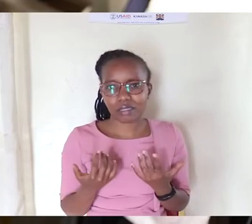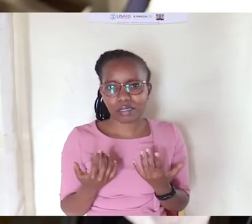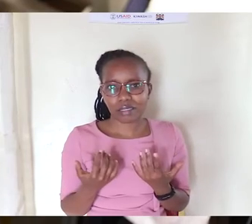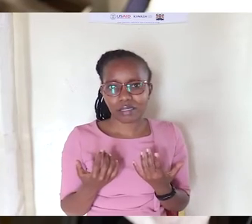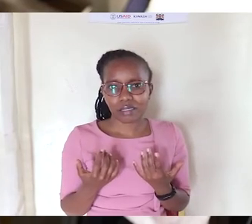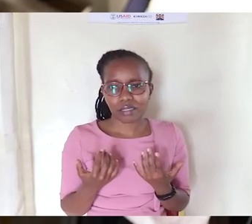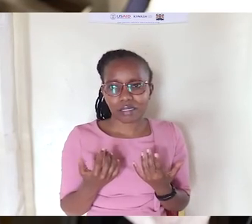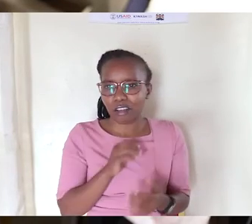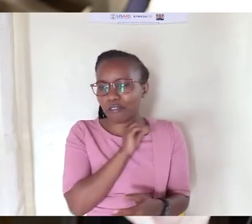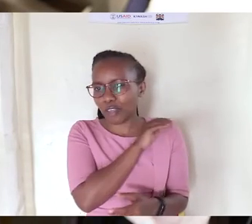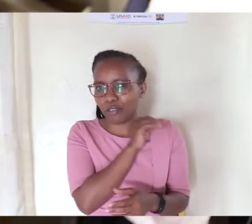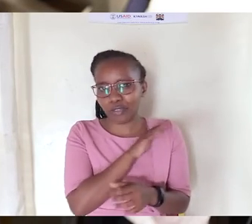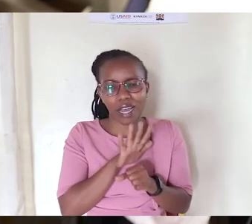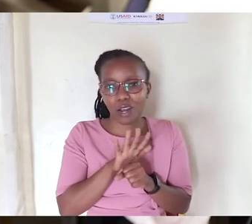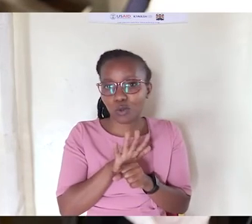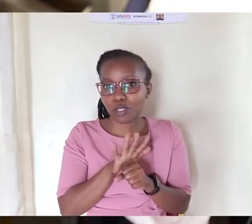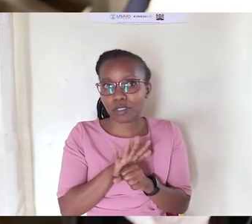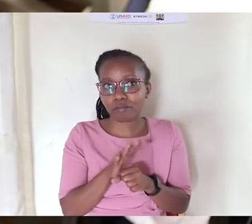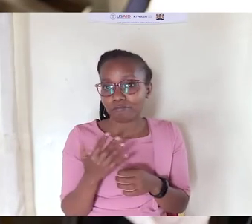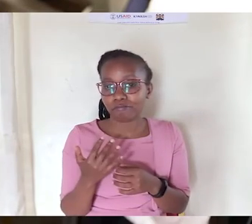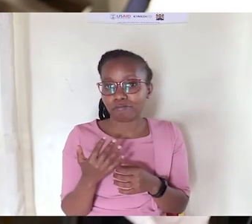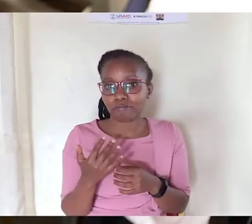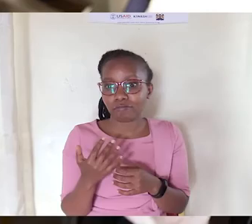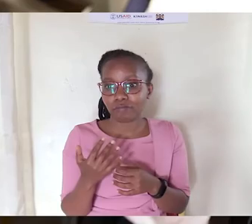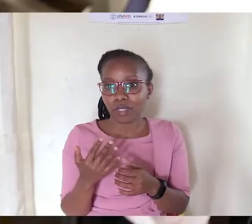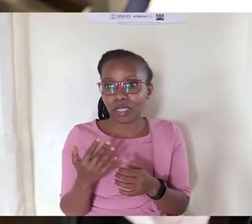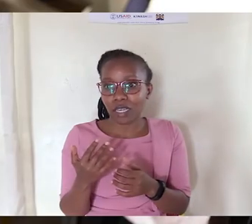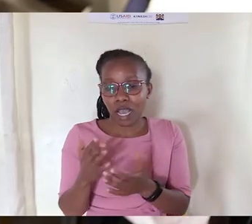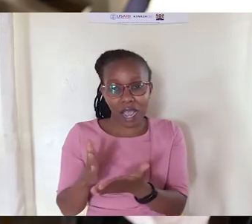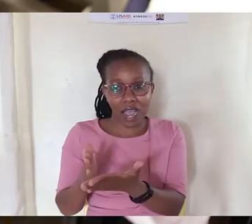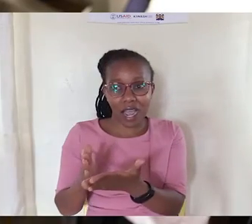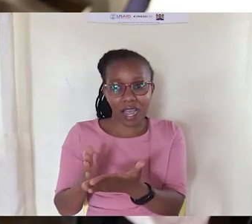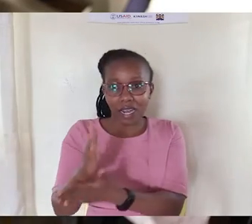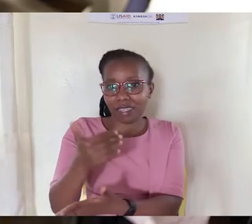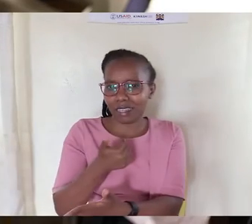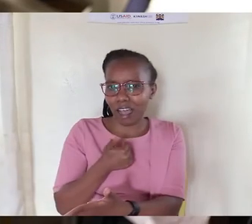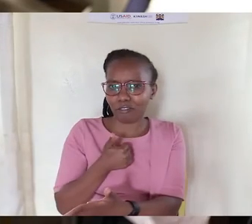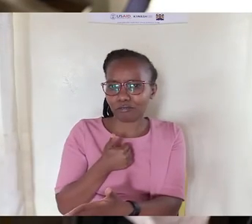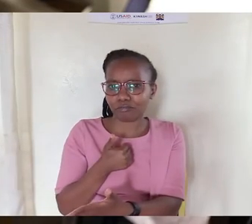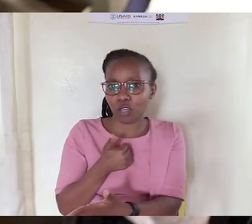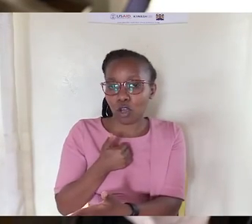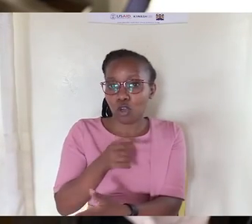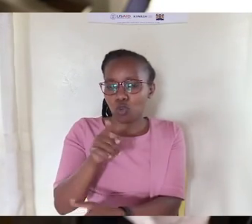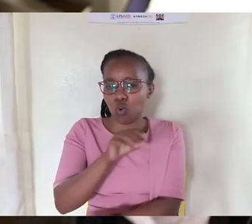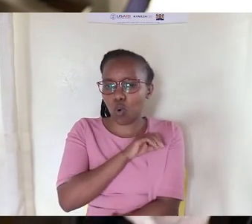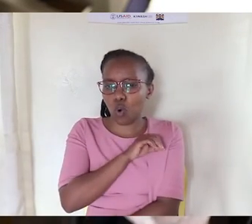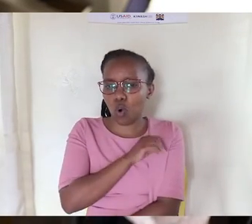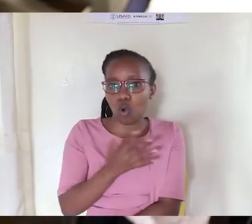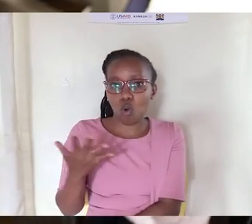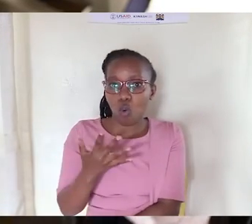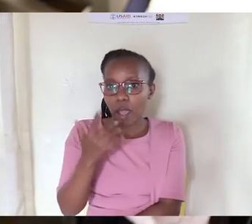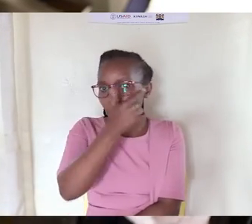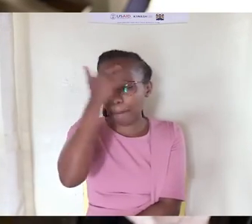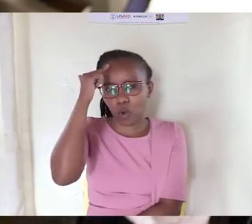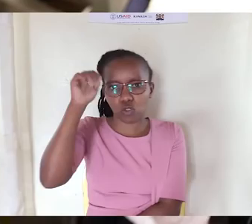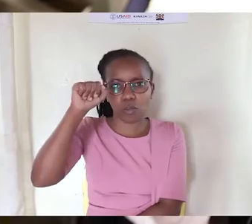The idea that somebody has a right over where you belong because of your political